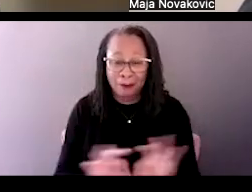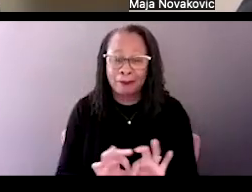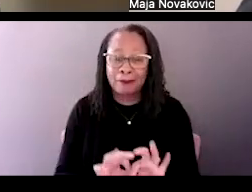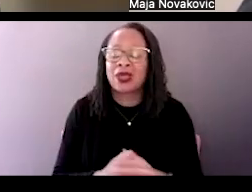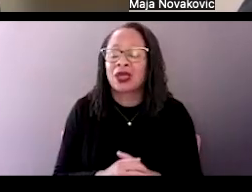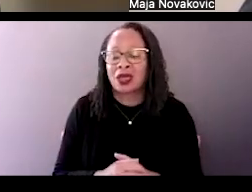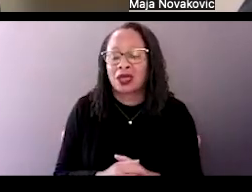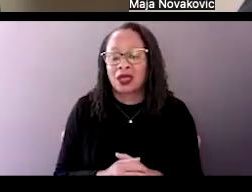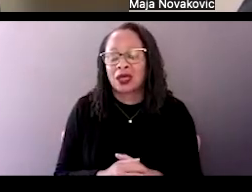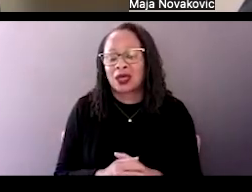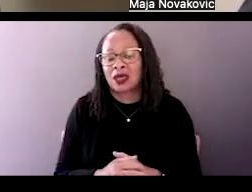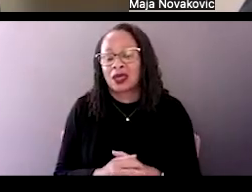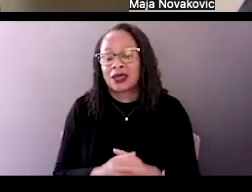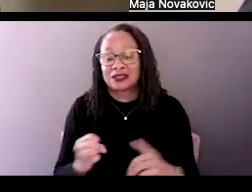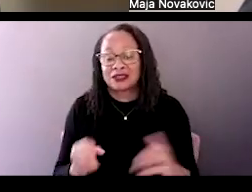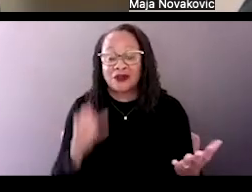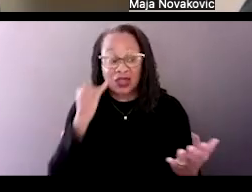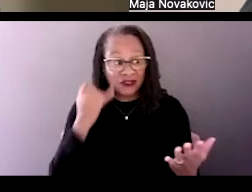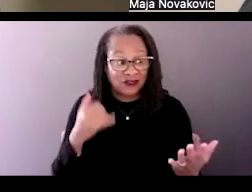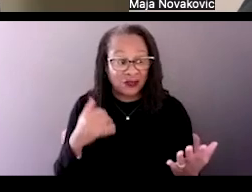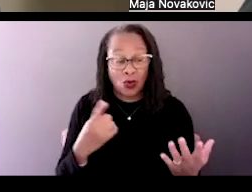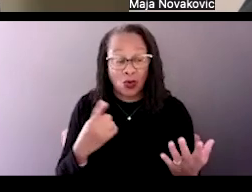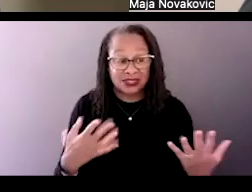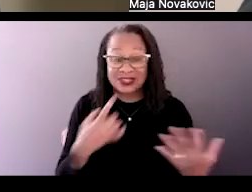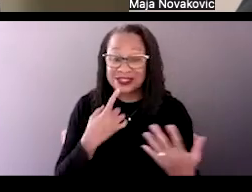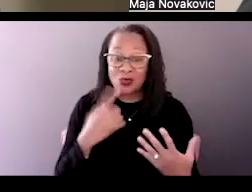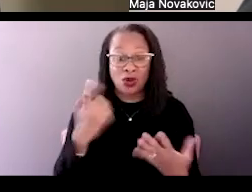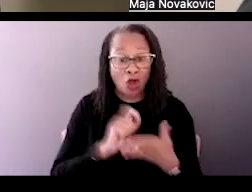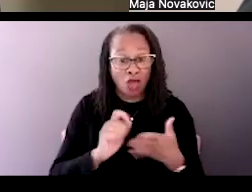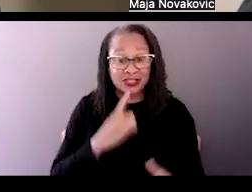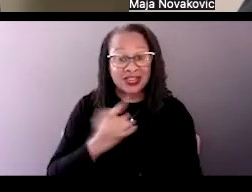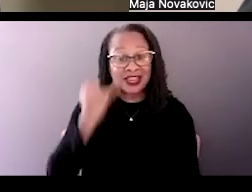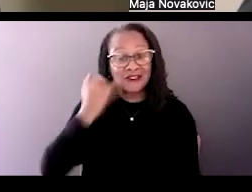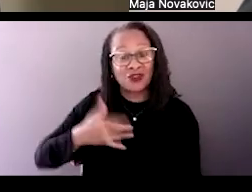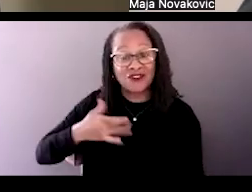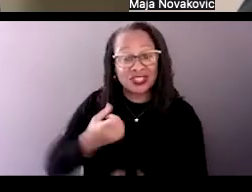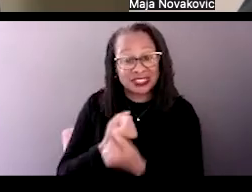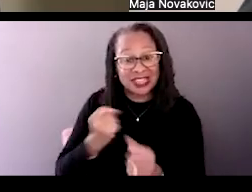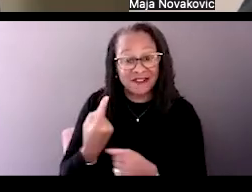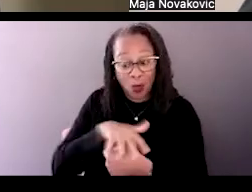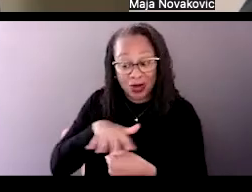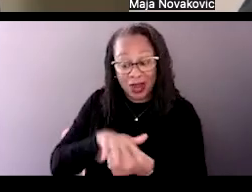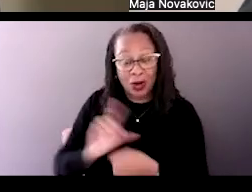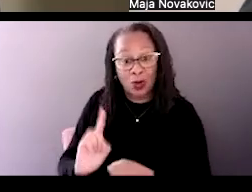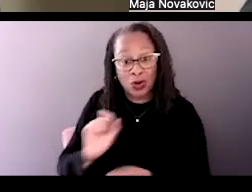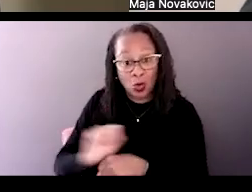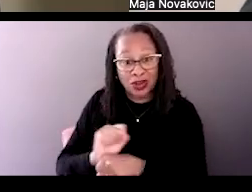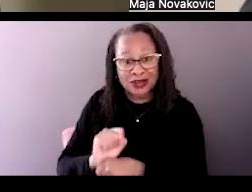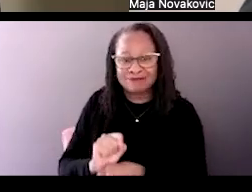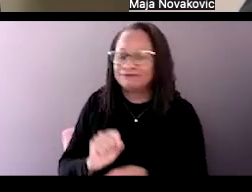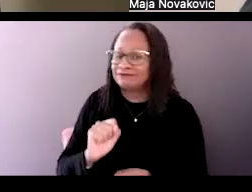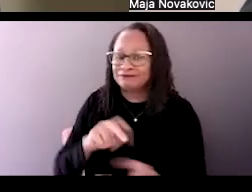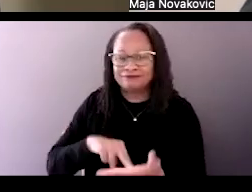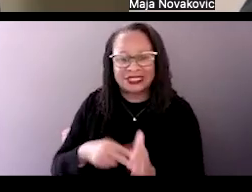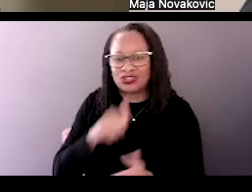said, if you feel safe in the area that you are working in, you're not working